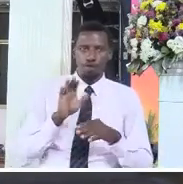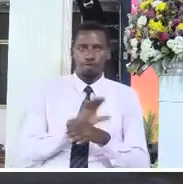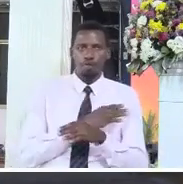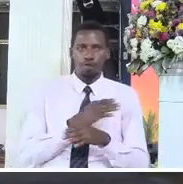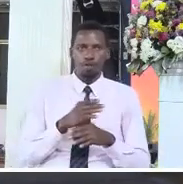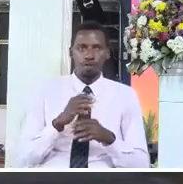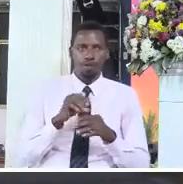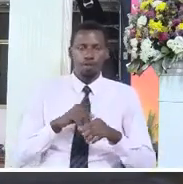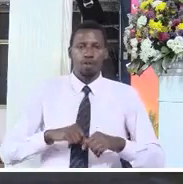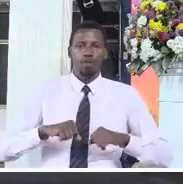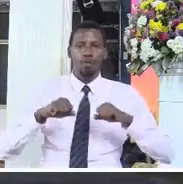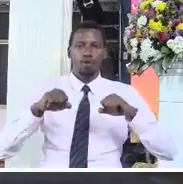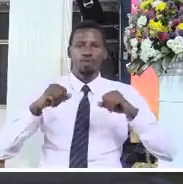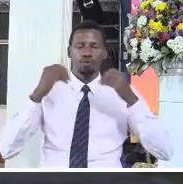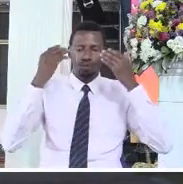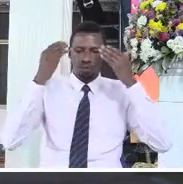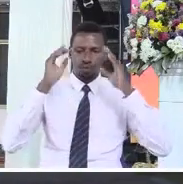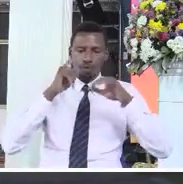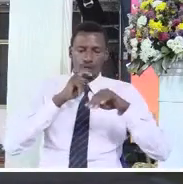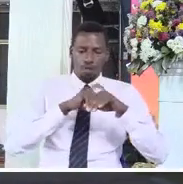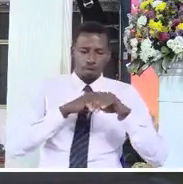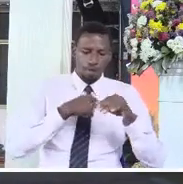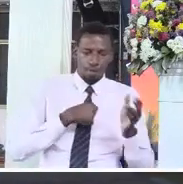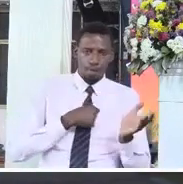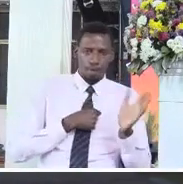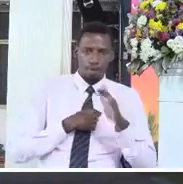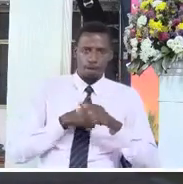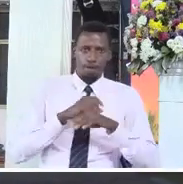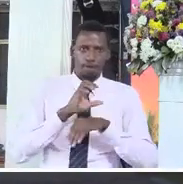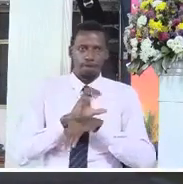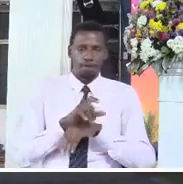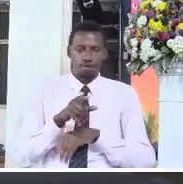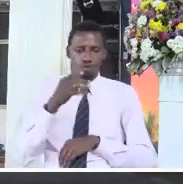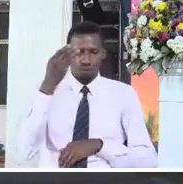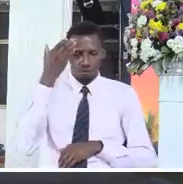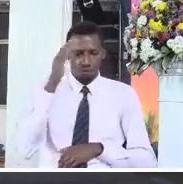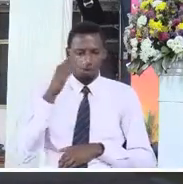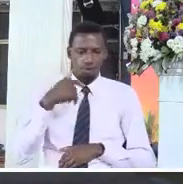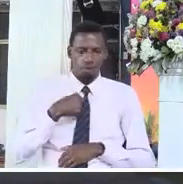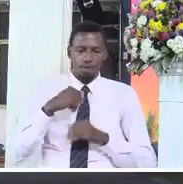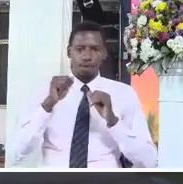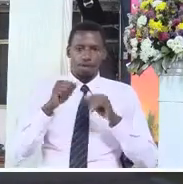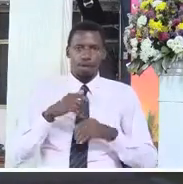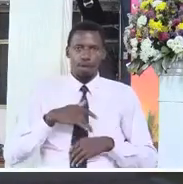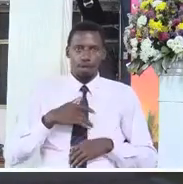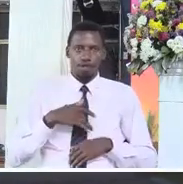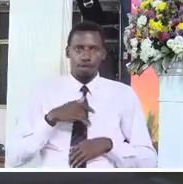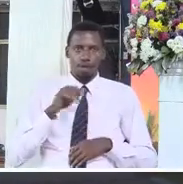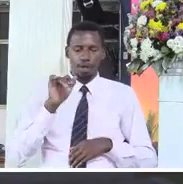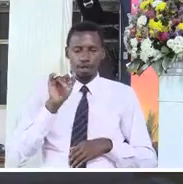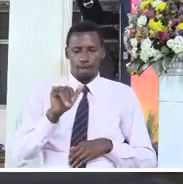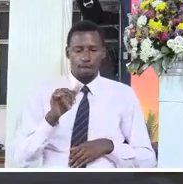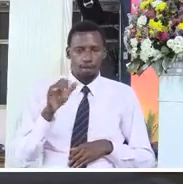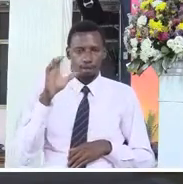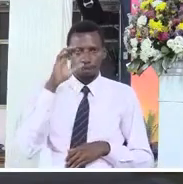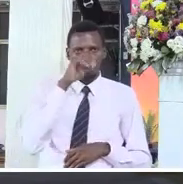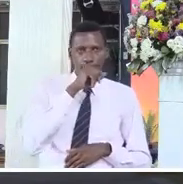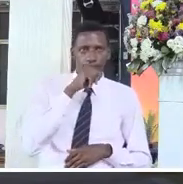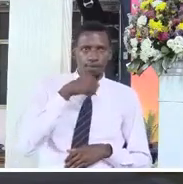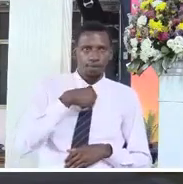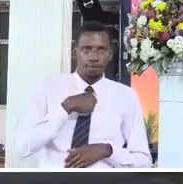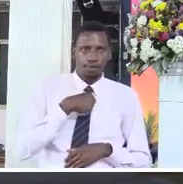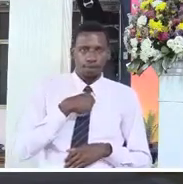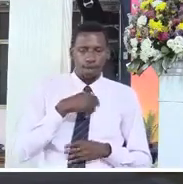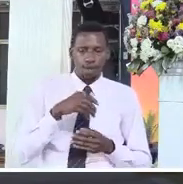You would never know. And therefore, once I come back to church, you won't know that I can fill that void. And so I am just